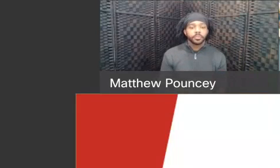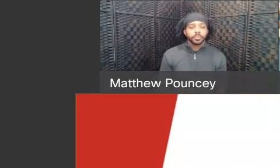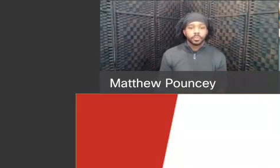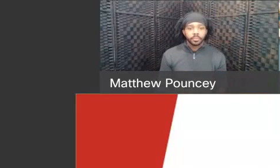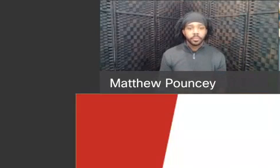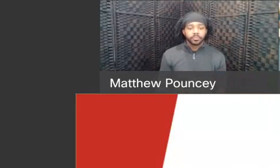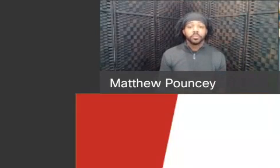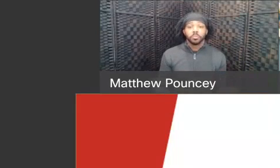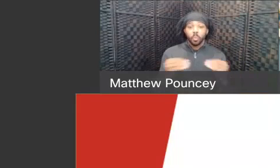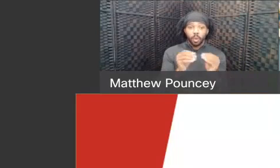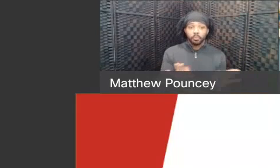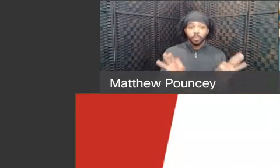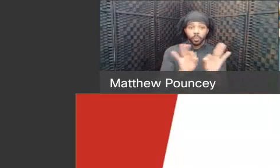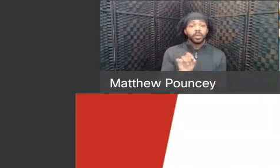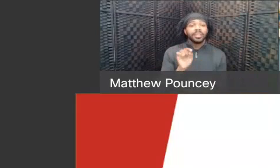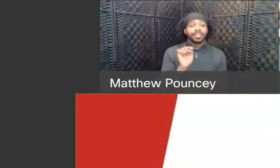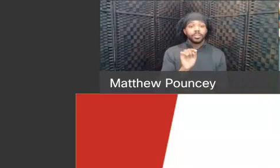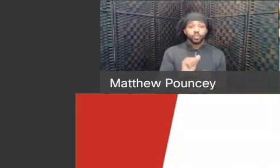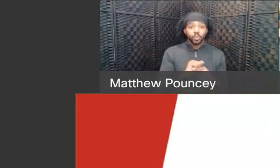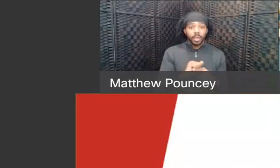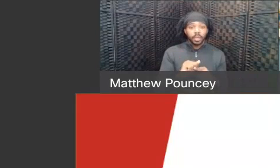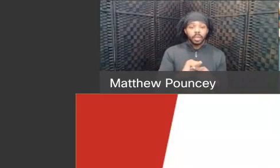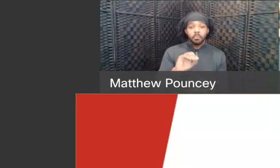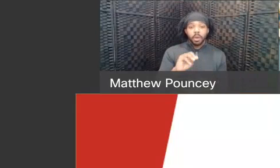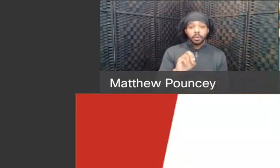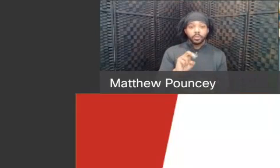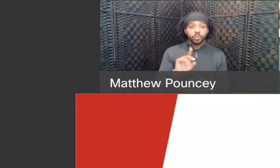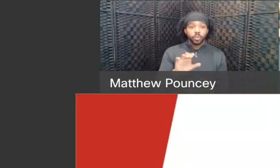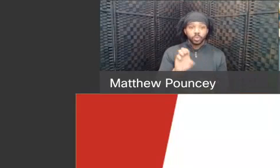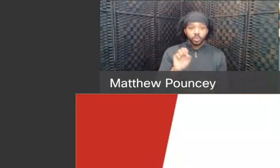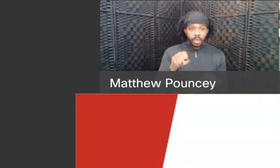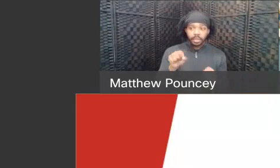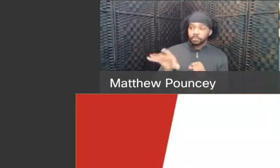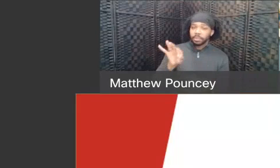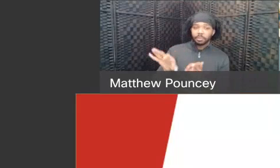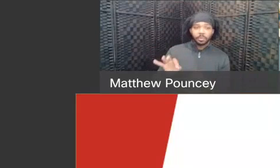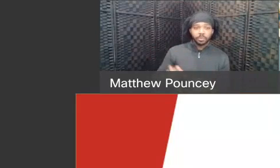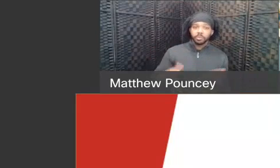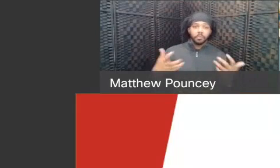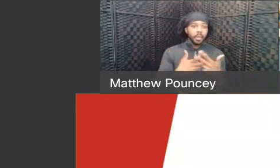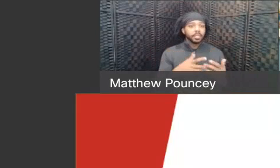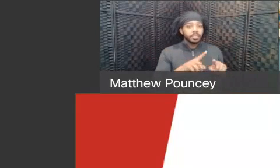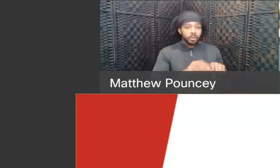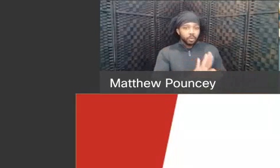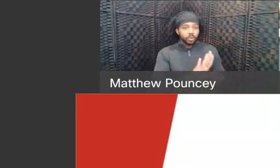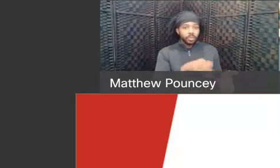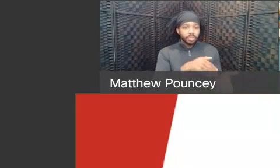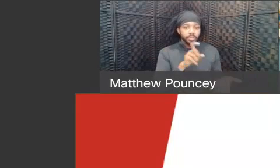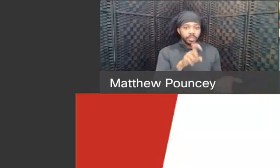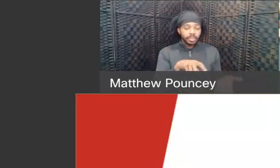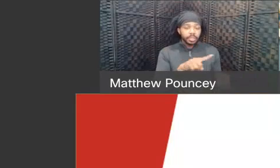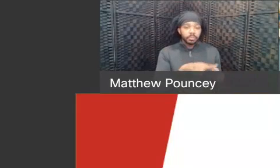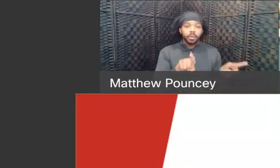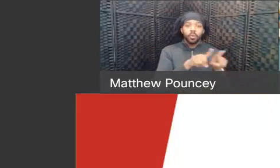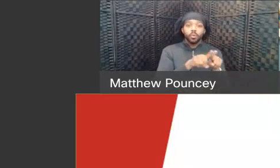More importantly, the training modules can be mix and match according to your facility's needs, but also you can choose